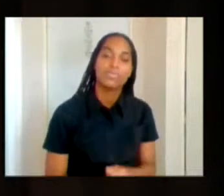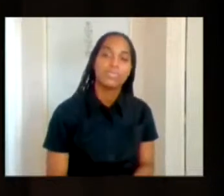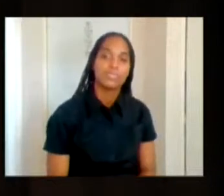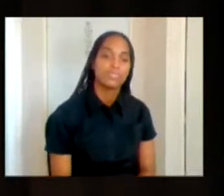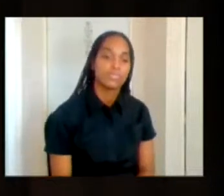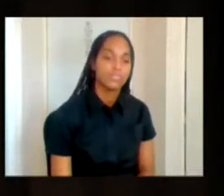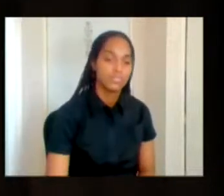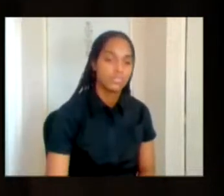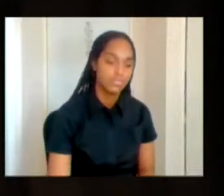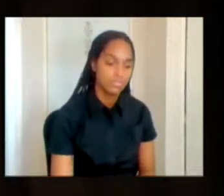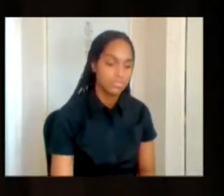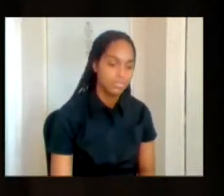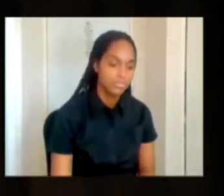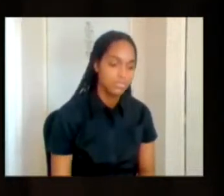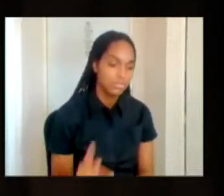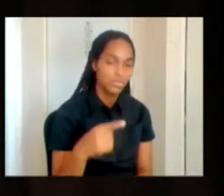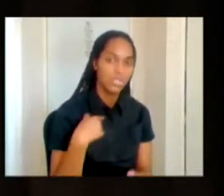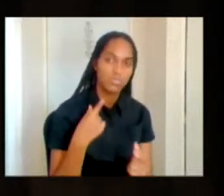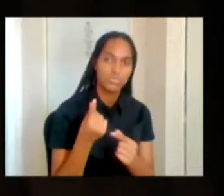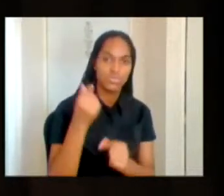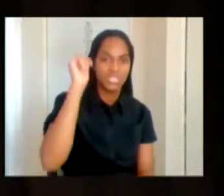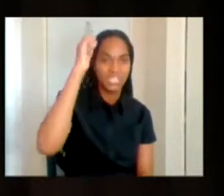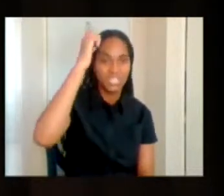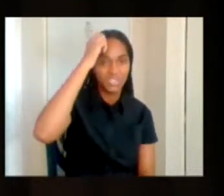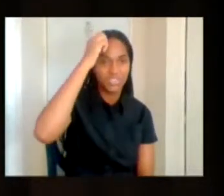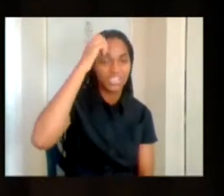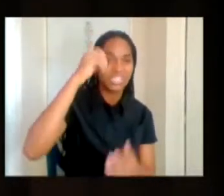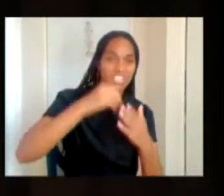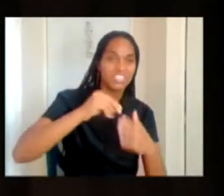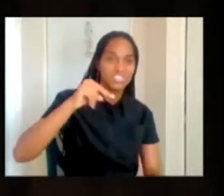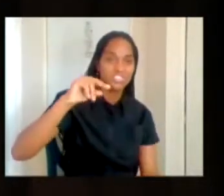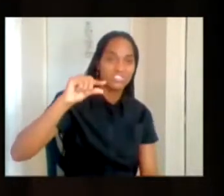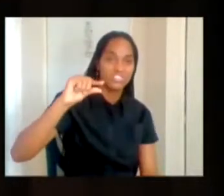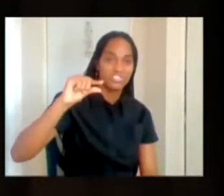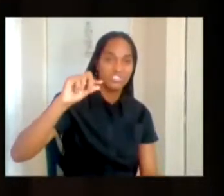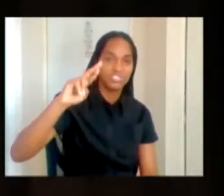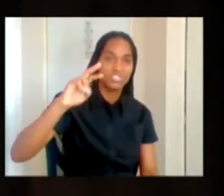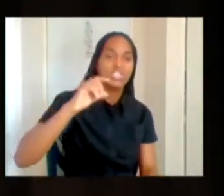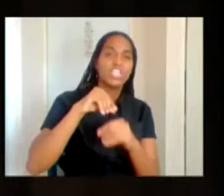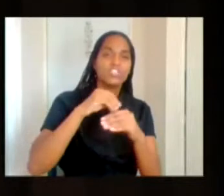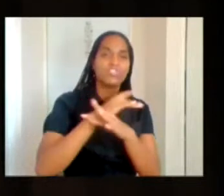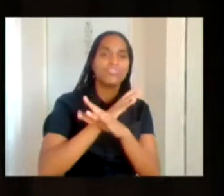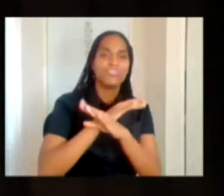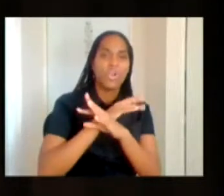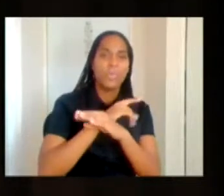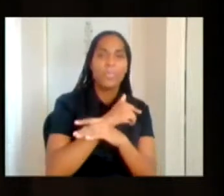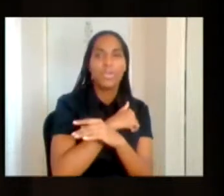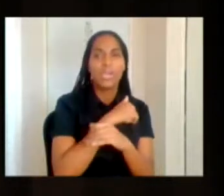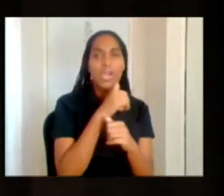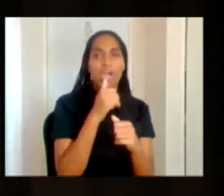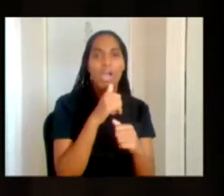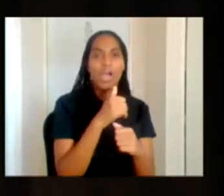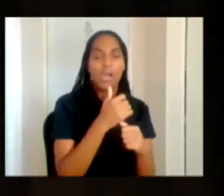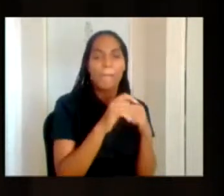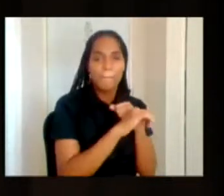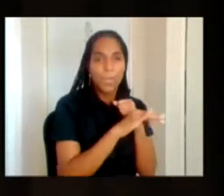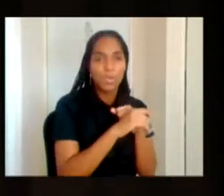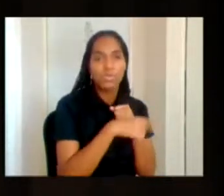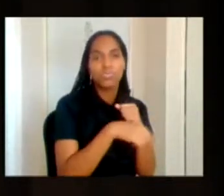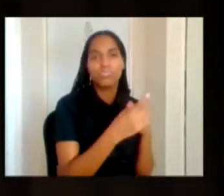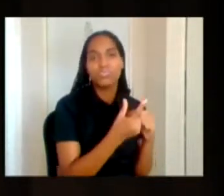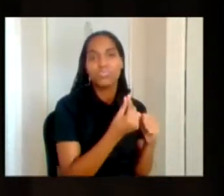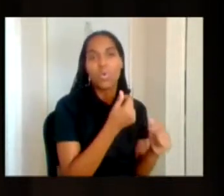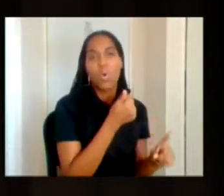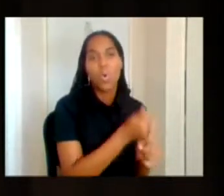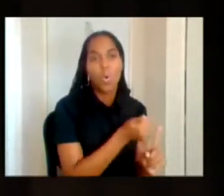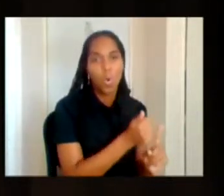in Europe and HBBT, in Germany, when HBBTV started, we had every broadcaster doing their own applications.